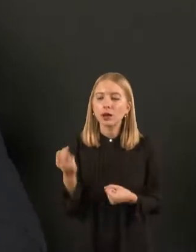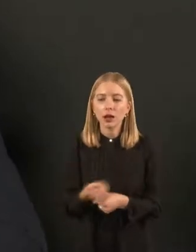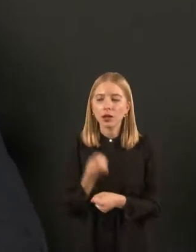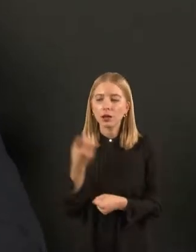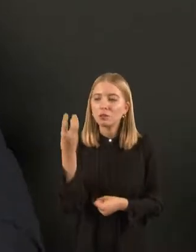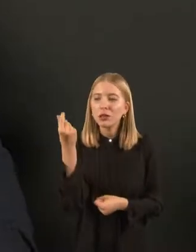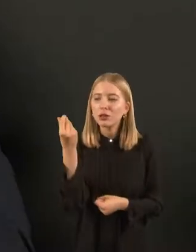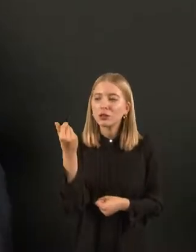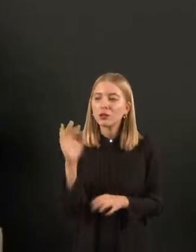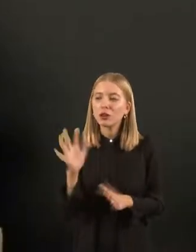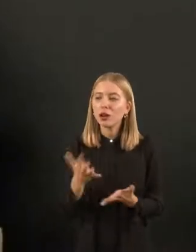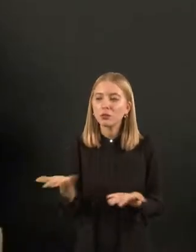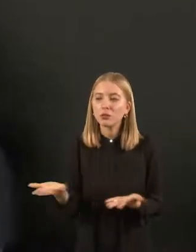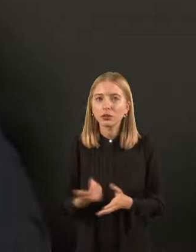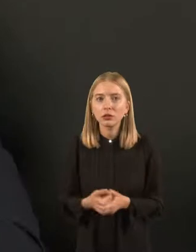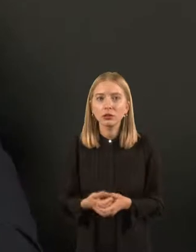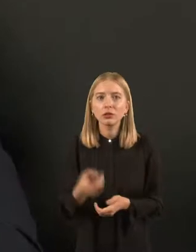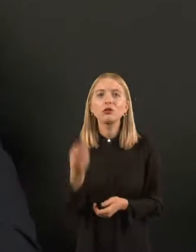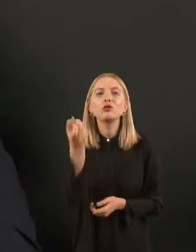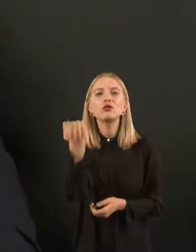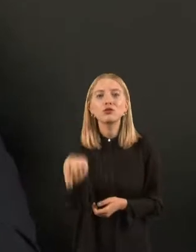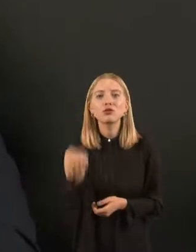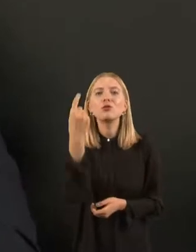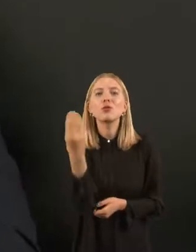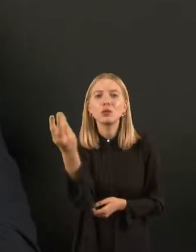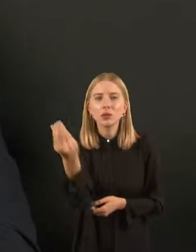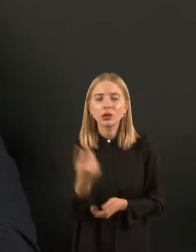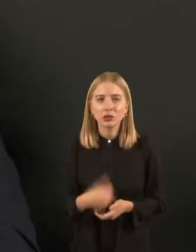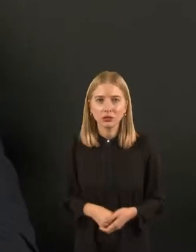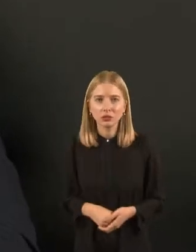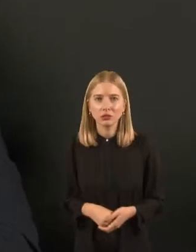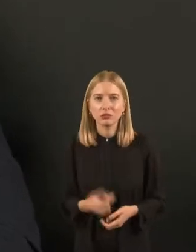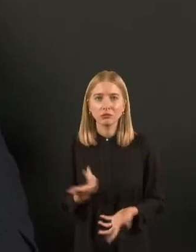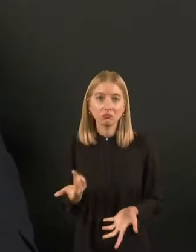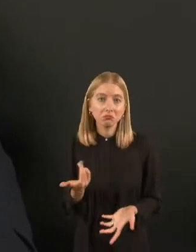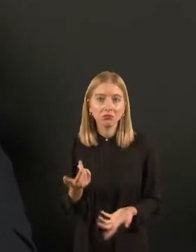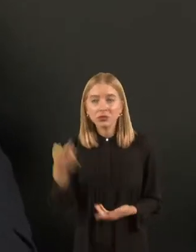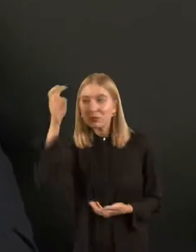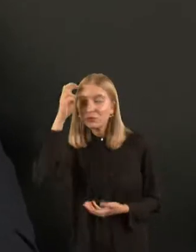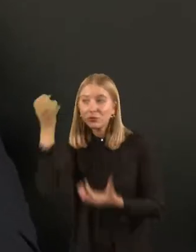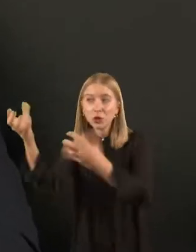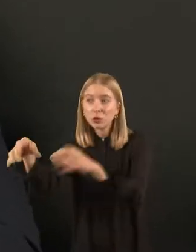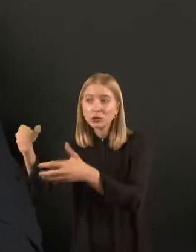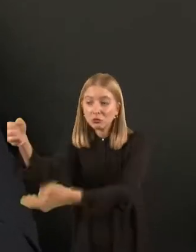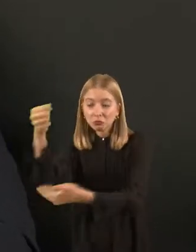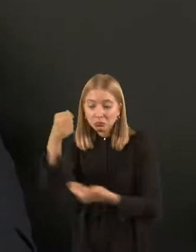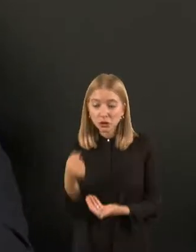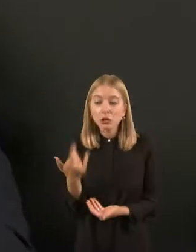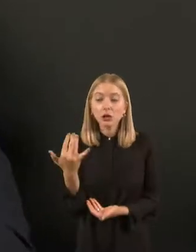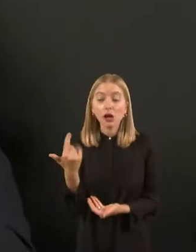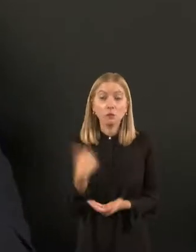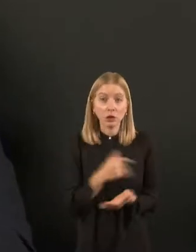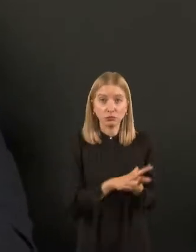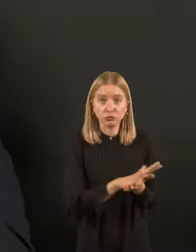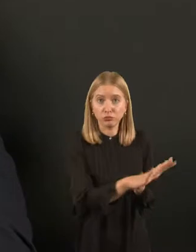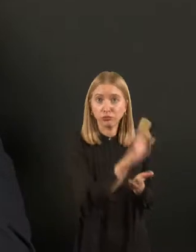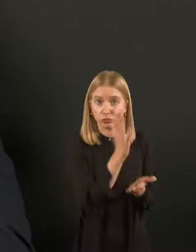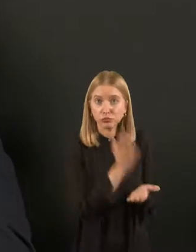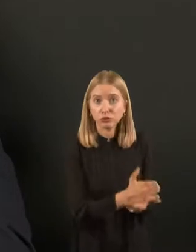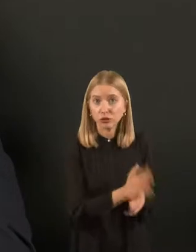what kind of tools are available to them? What about their financial independence? It is